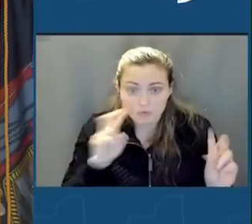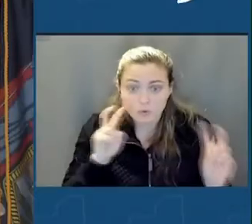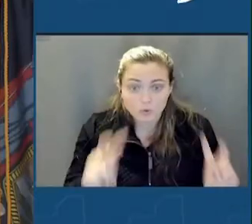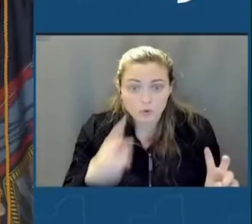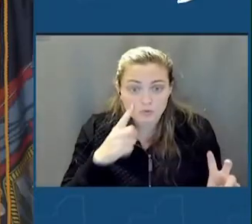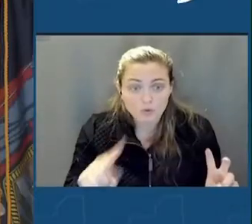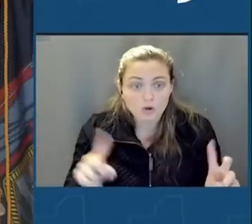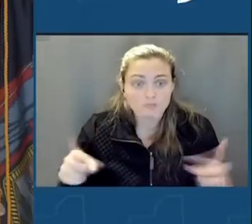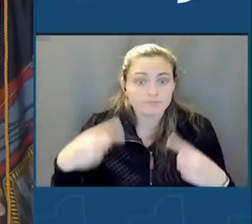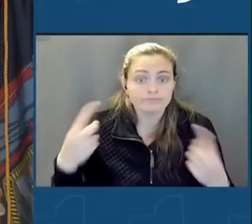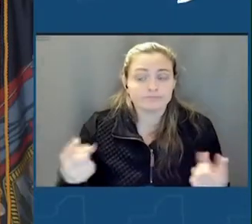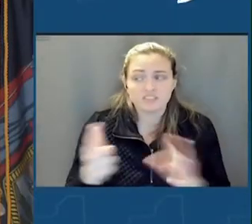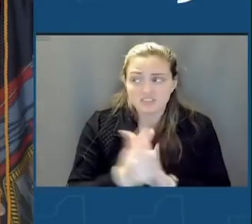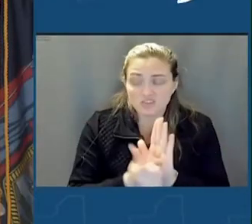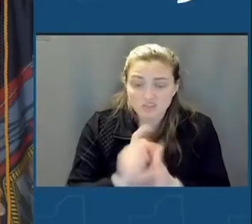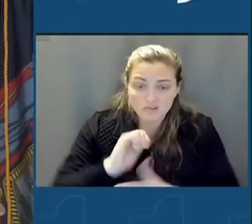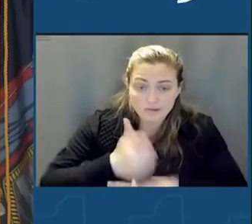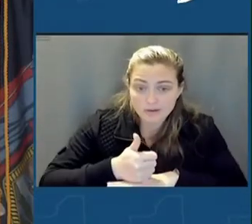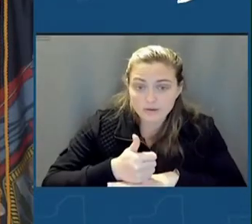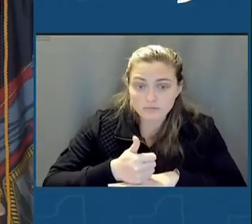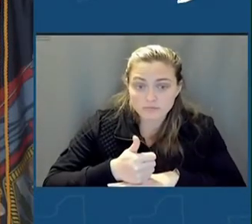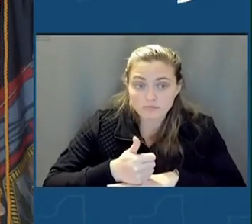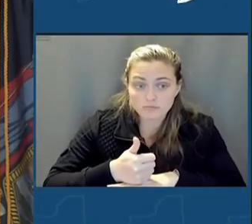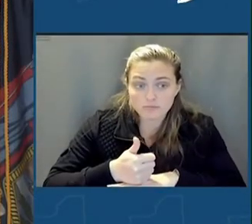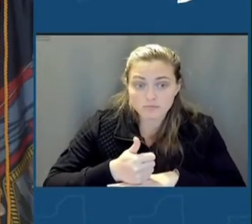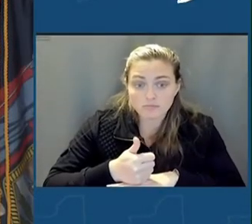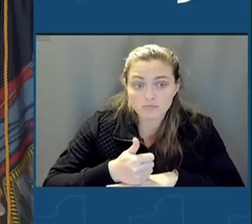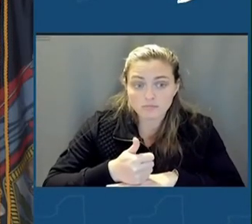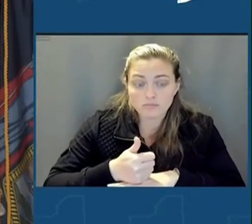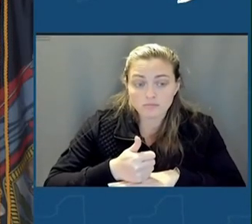And since that law was enacted,